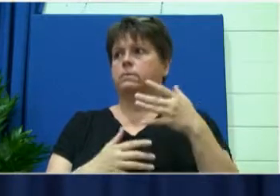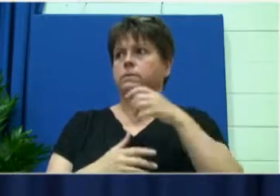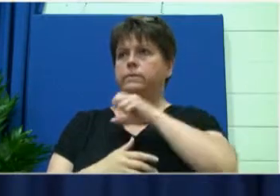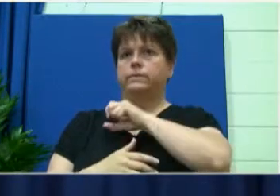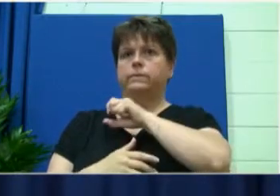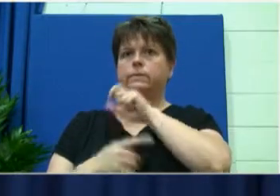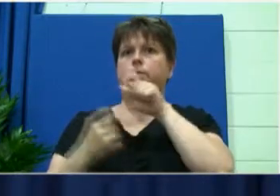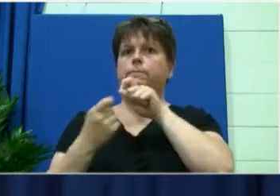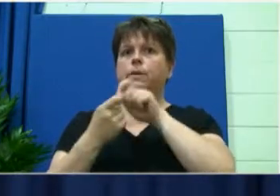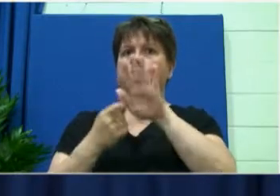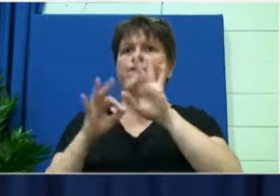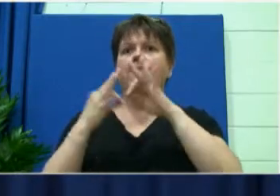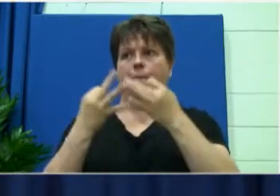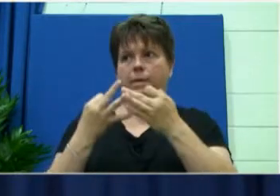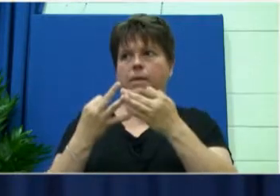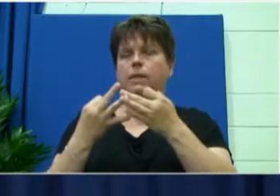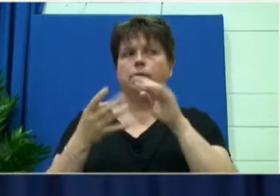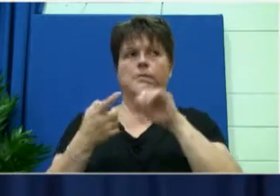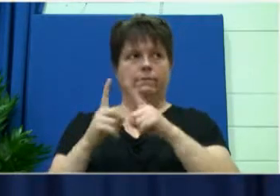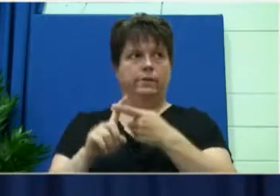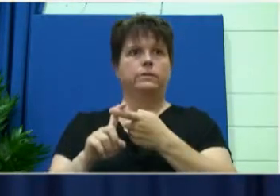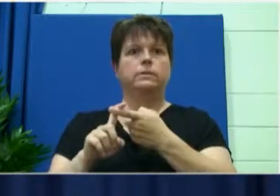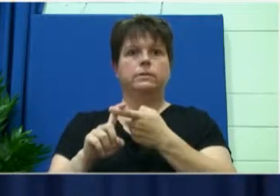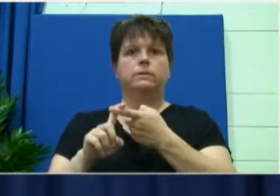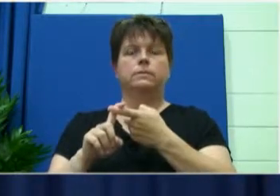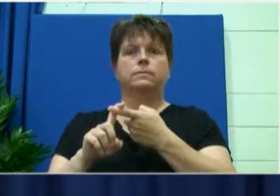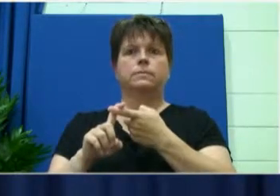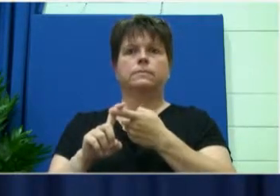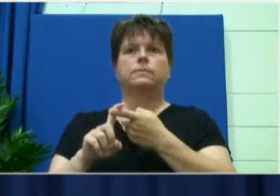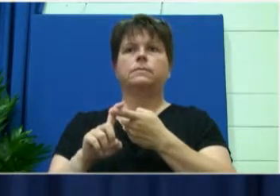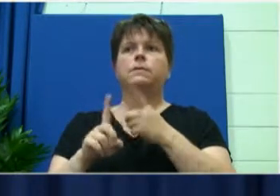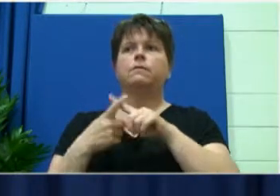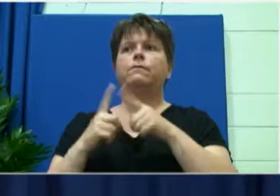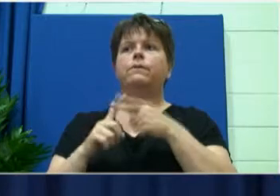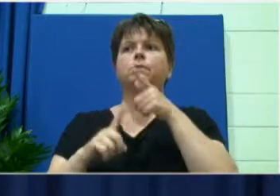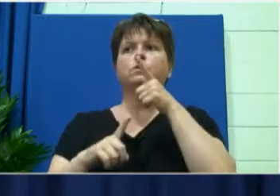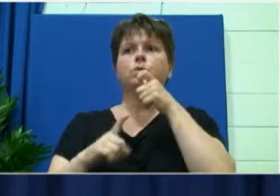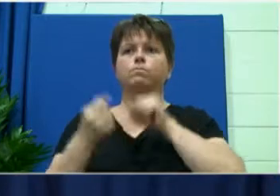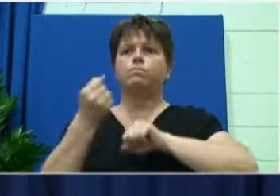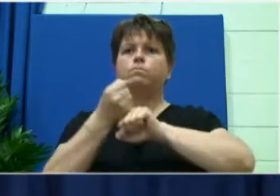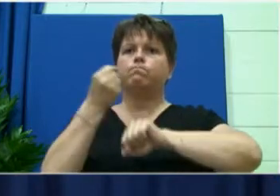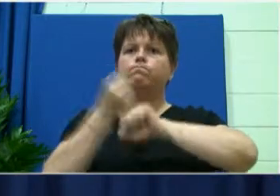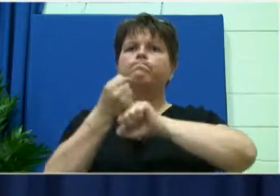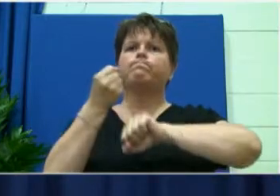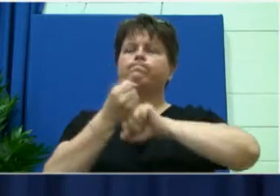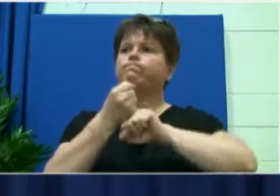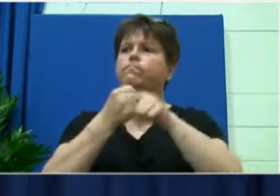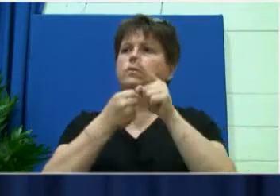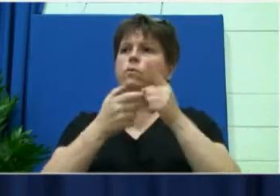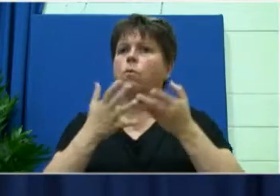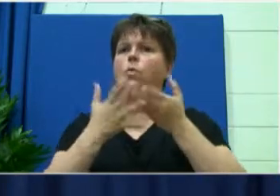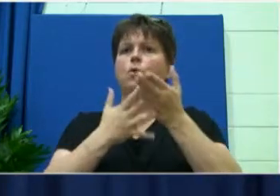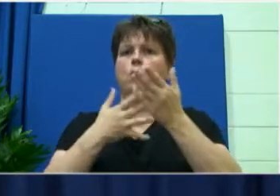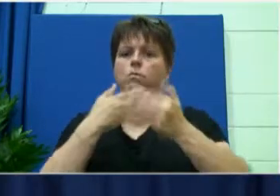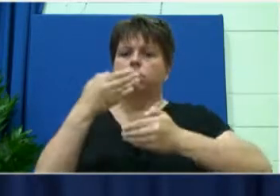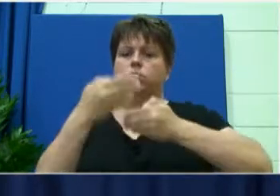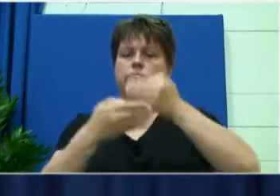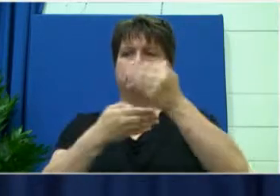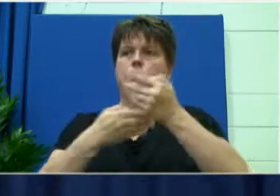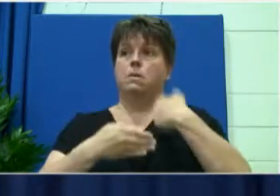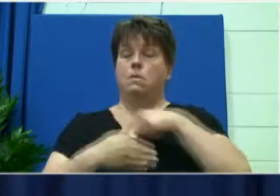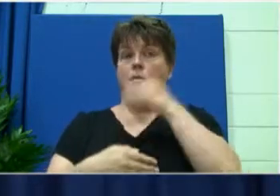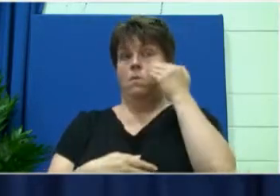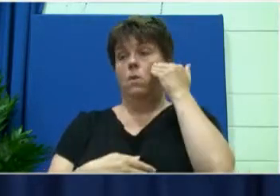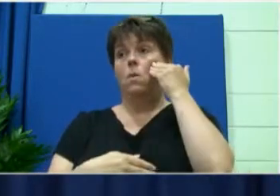and certainly your families and friends who have supported you along the way. And we